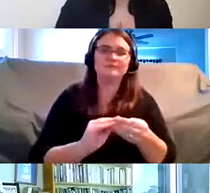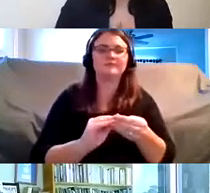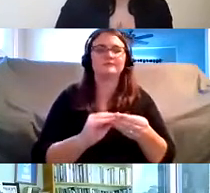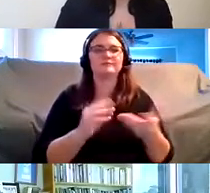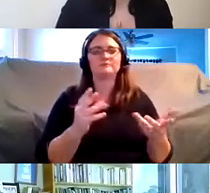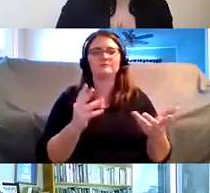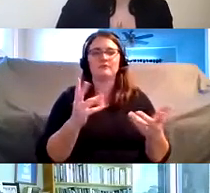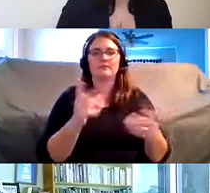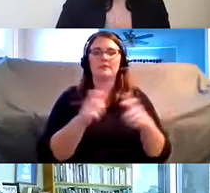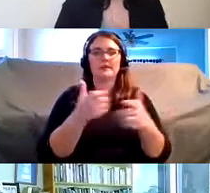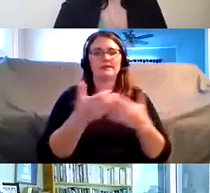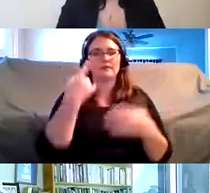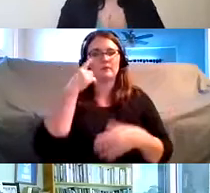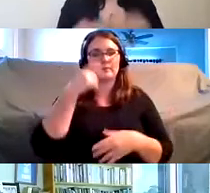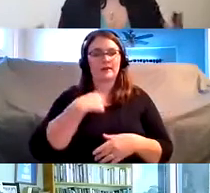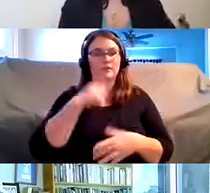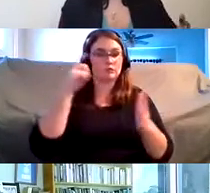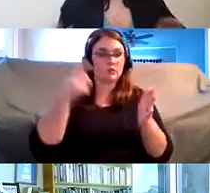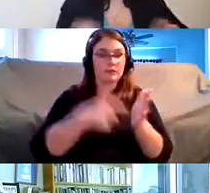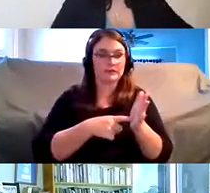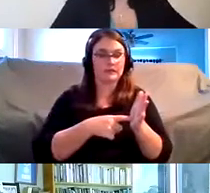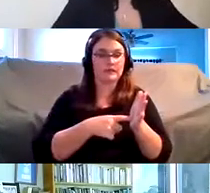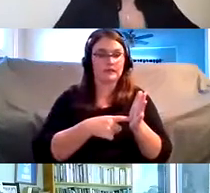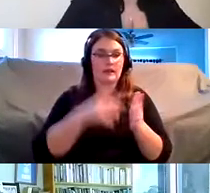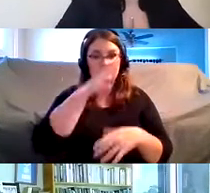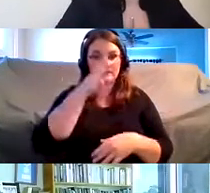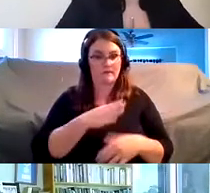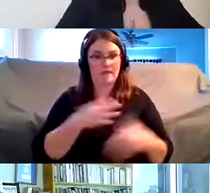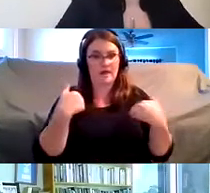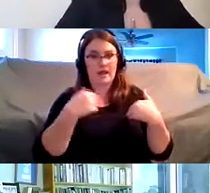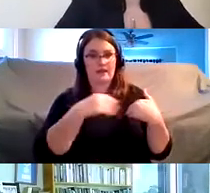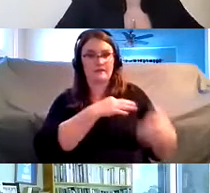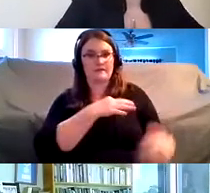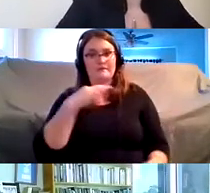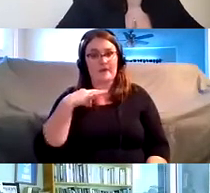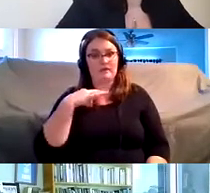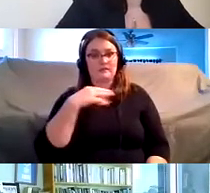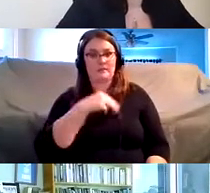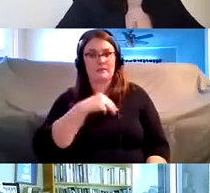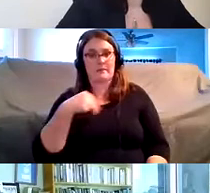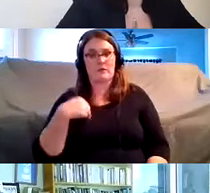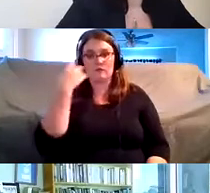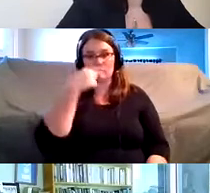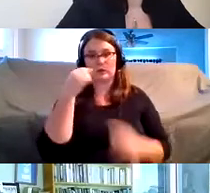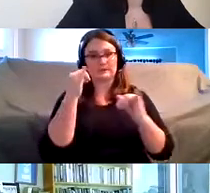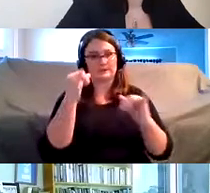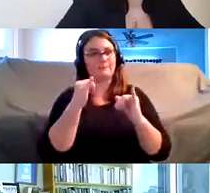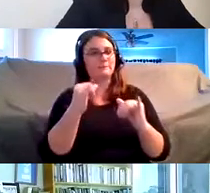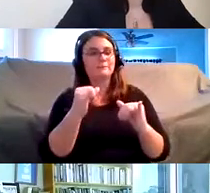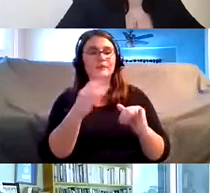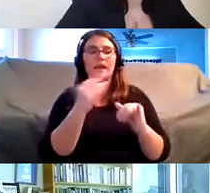really noticing that I never had a faculty member who looked like me. And it's important that for all of my PhD